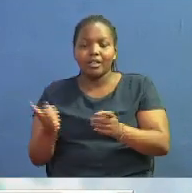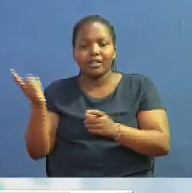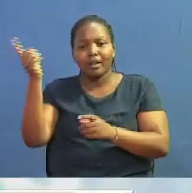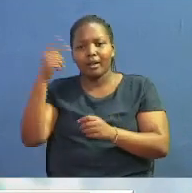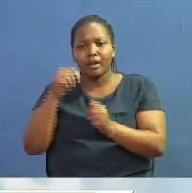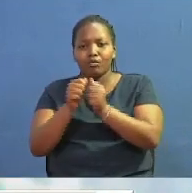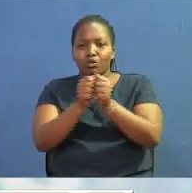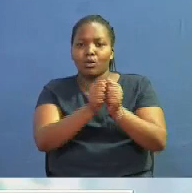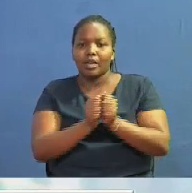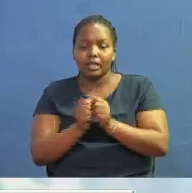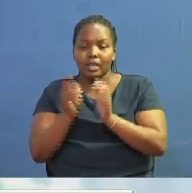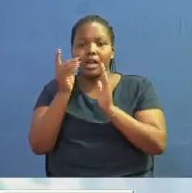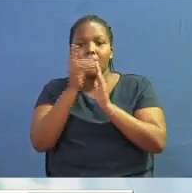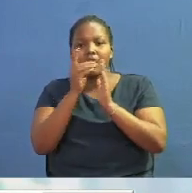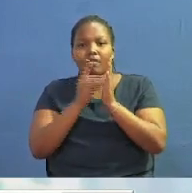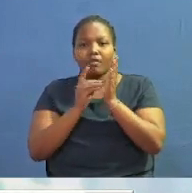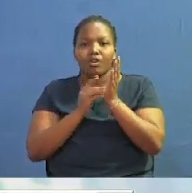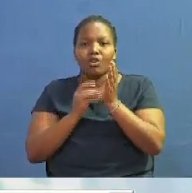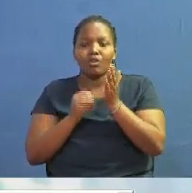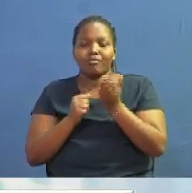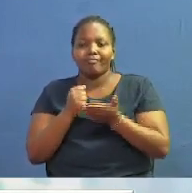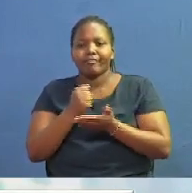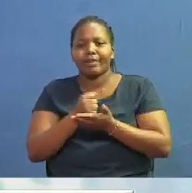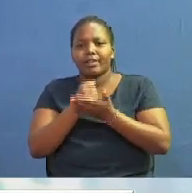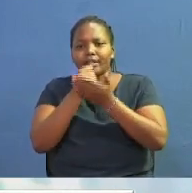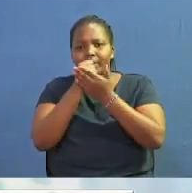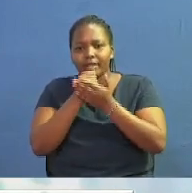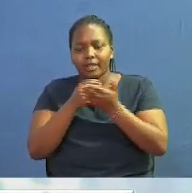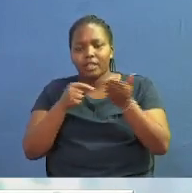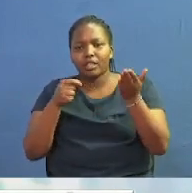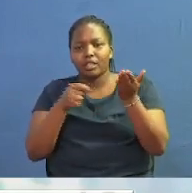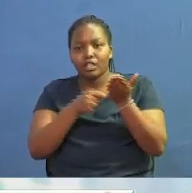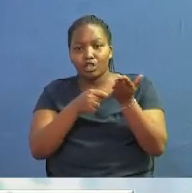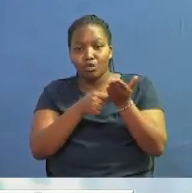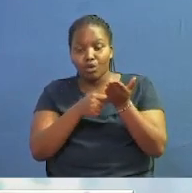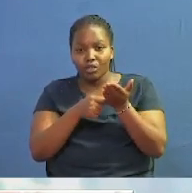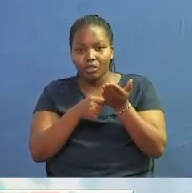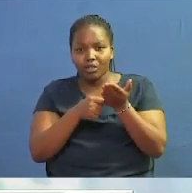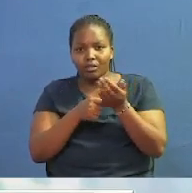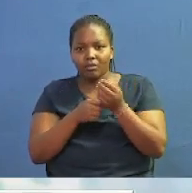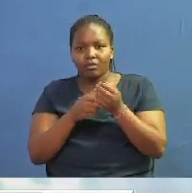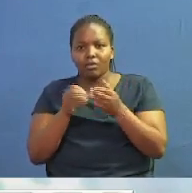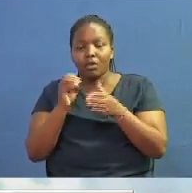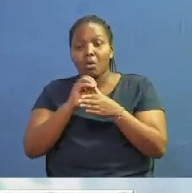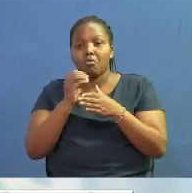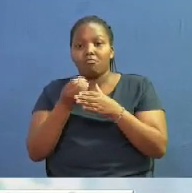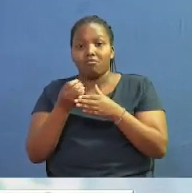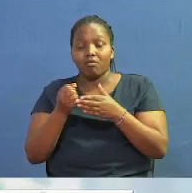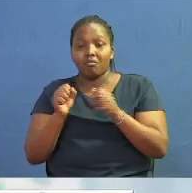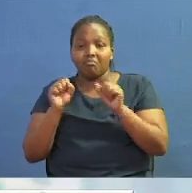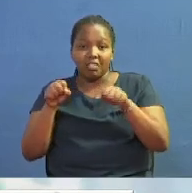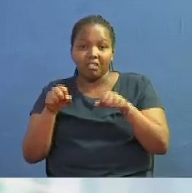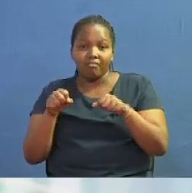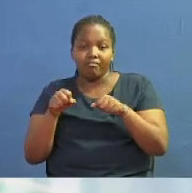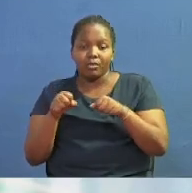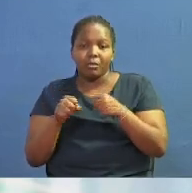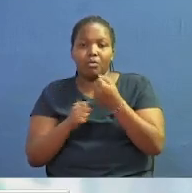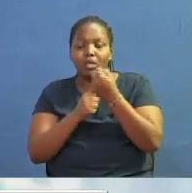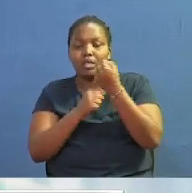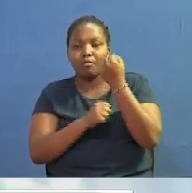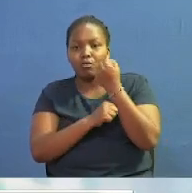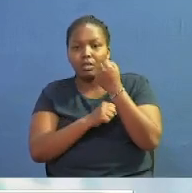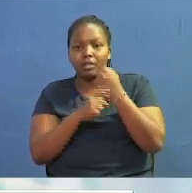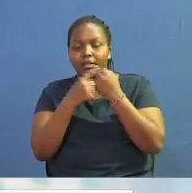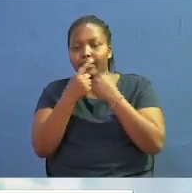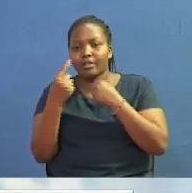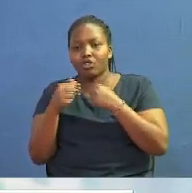and developing assistive technologies jointly or by supporting each other in order to promote